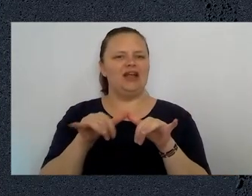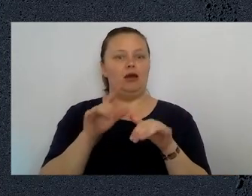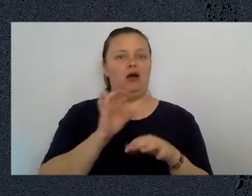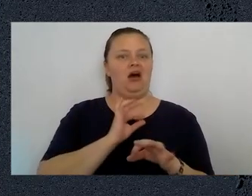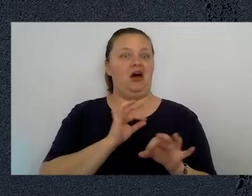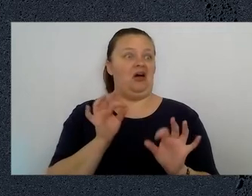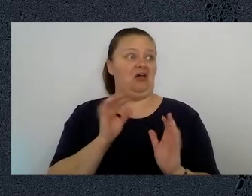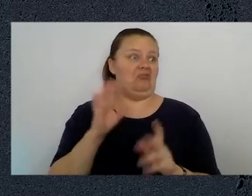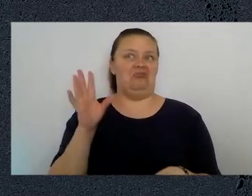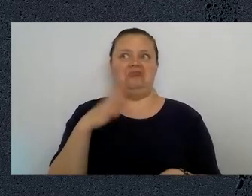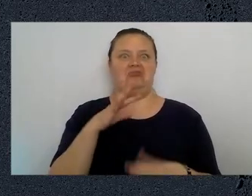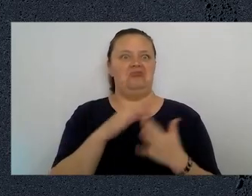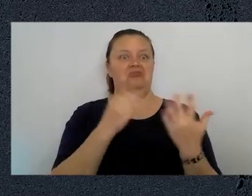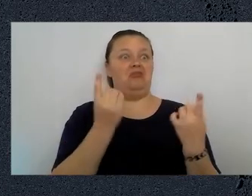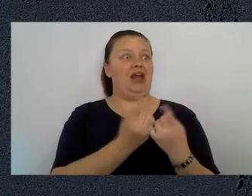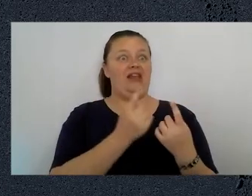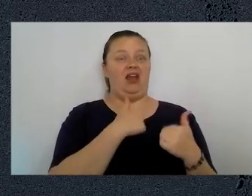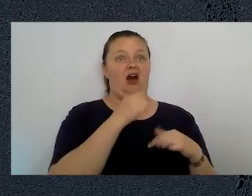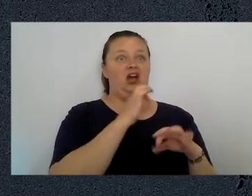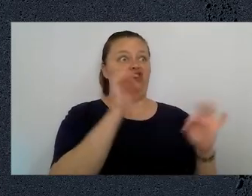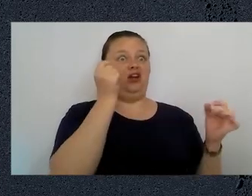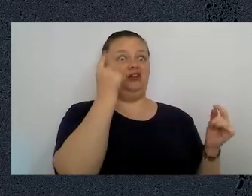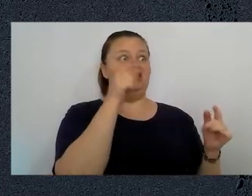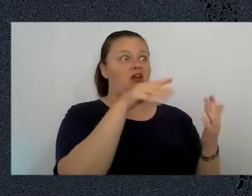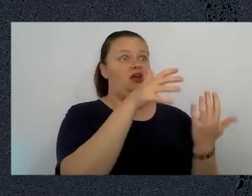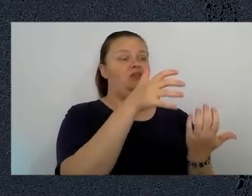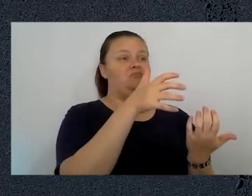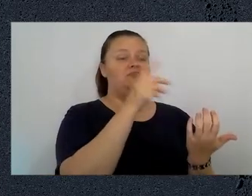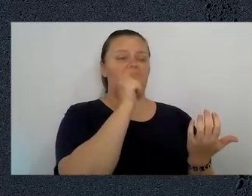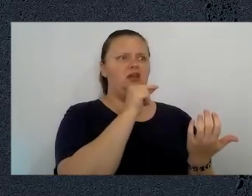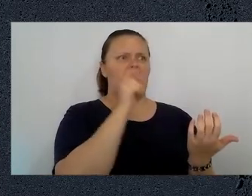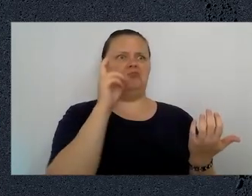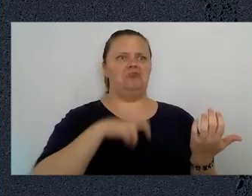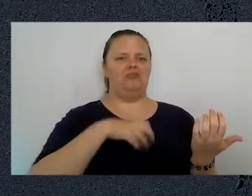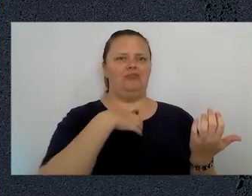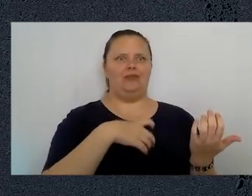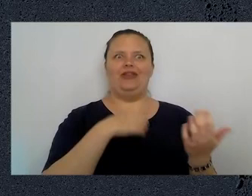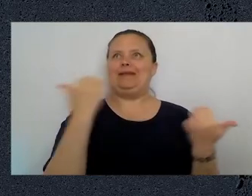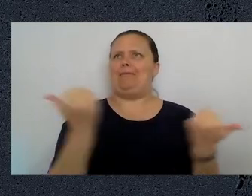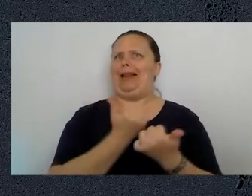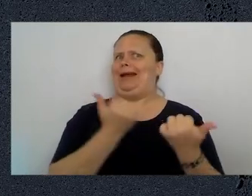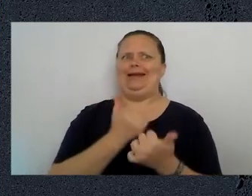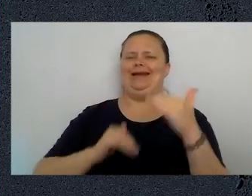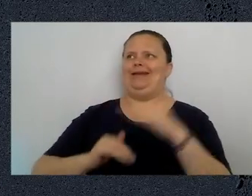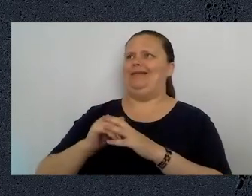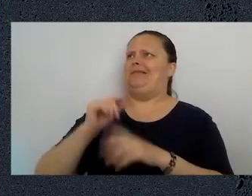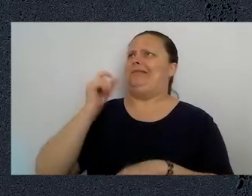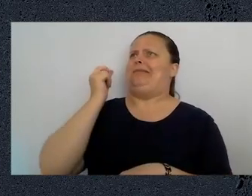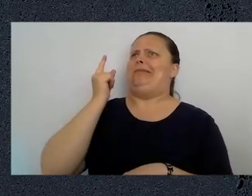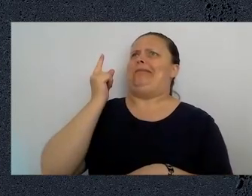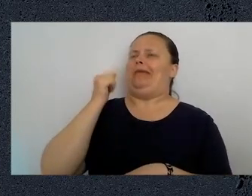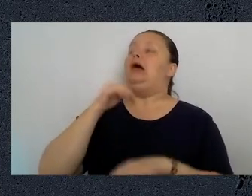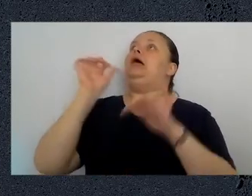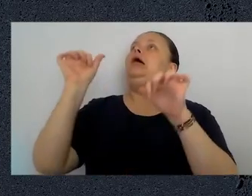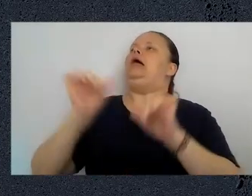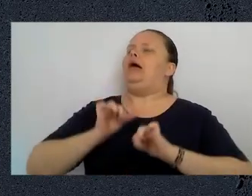by anything I don't understand. And believe you me, I don't understand an awful lot of things. But I find myself, okay, I'm going to interview